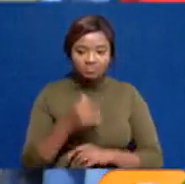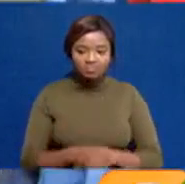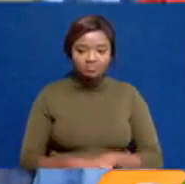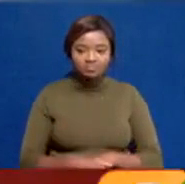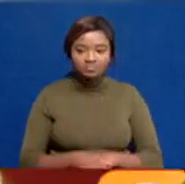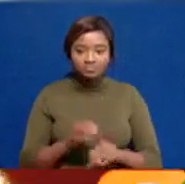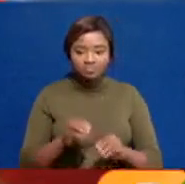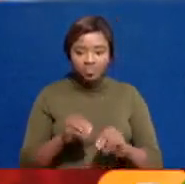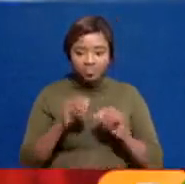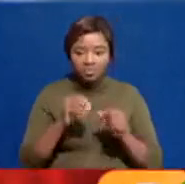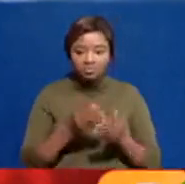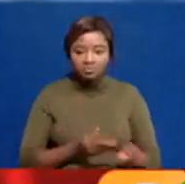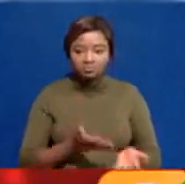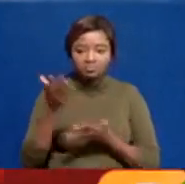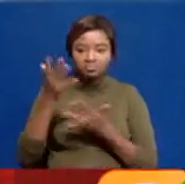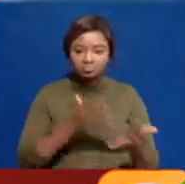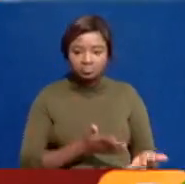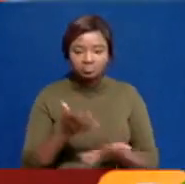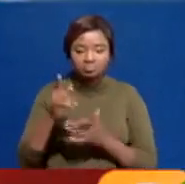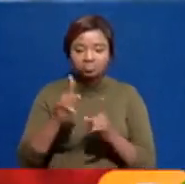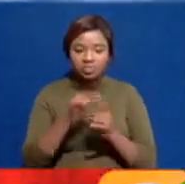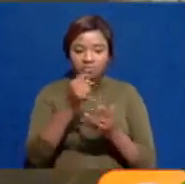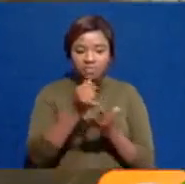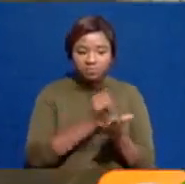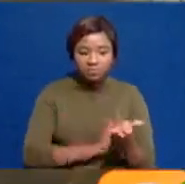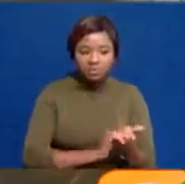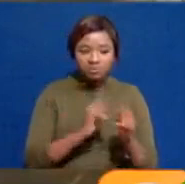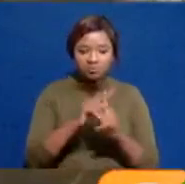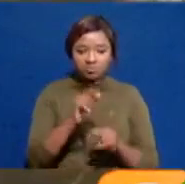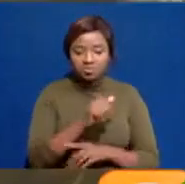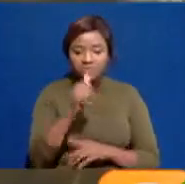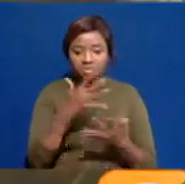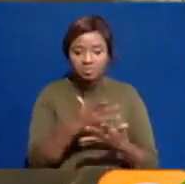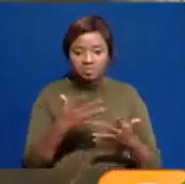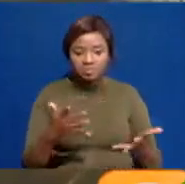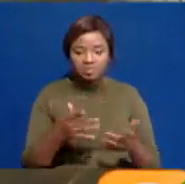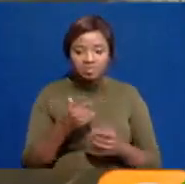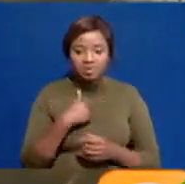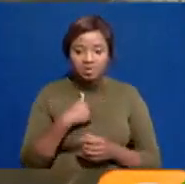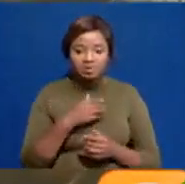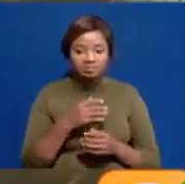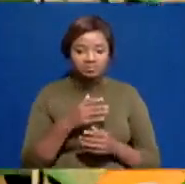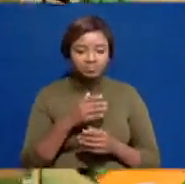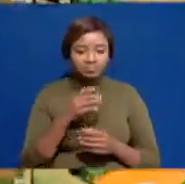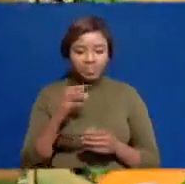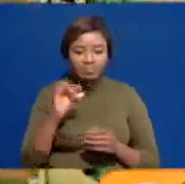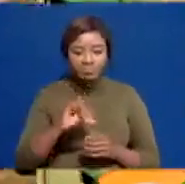quality export-grade avocado, as well as other products experiencing reasonable sales.